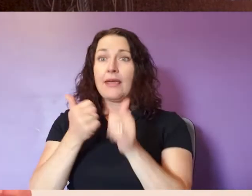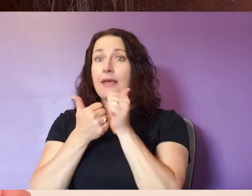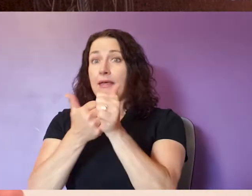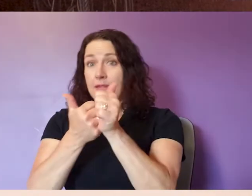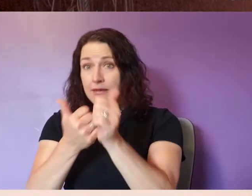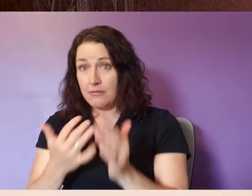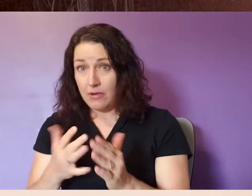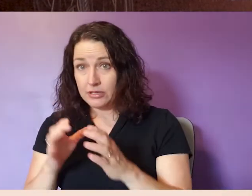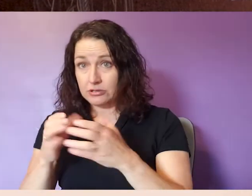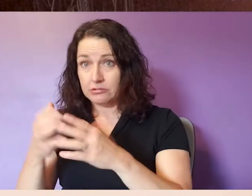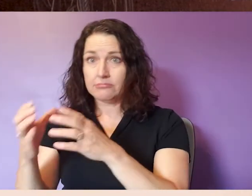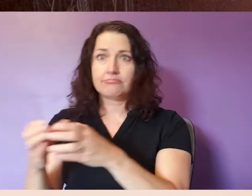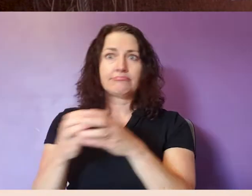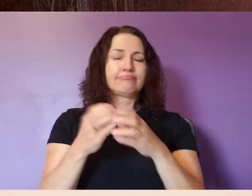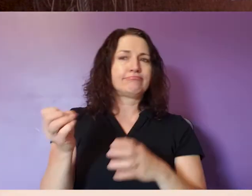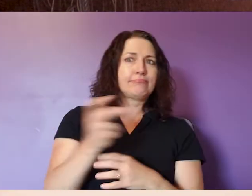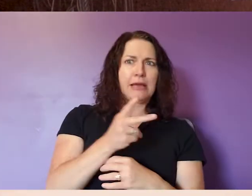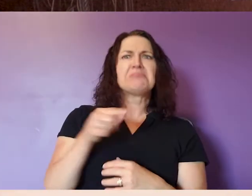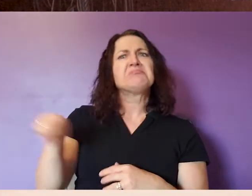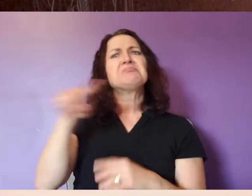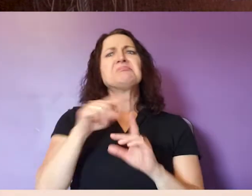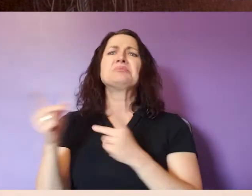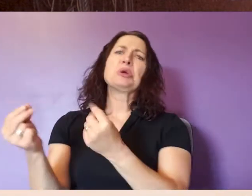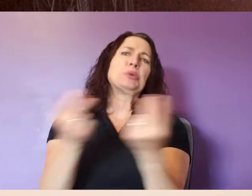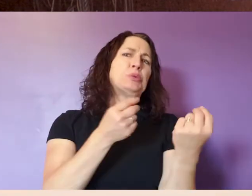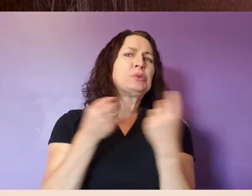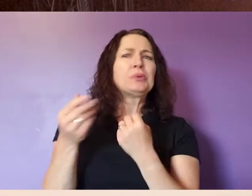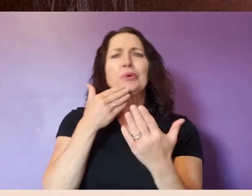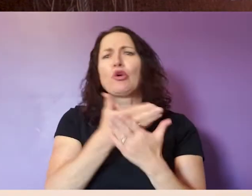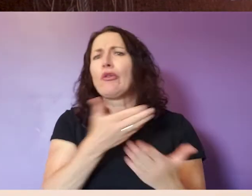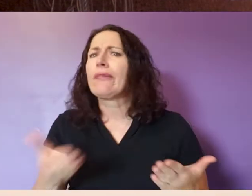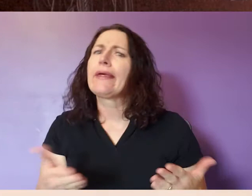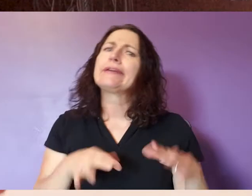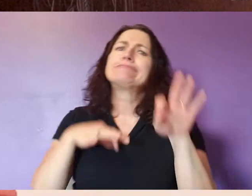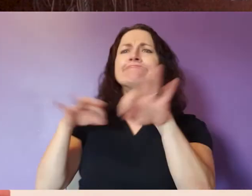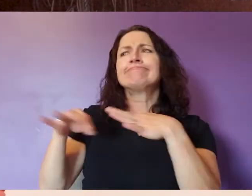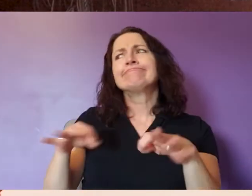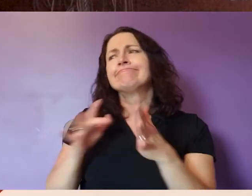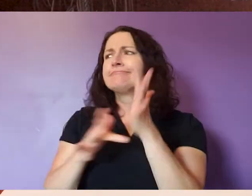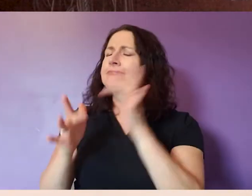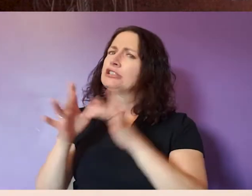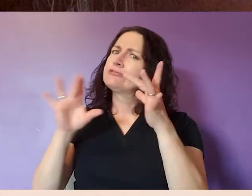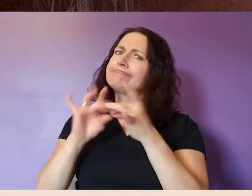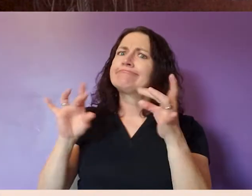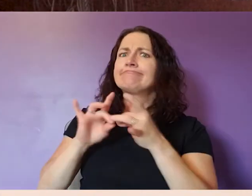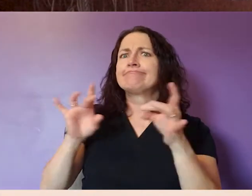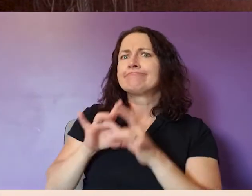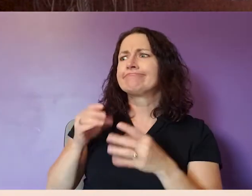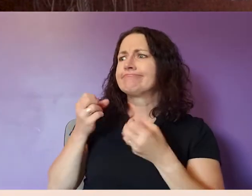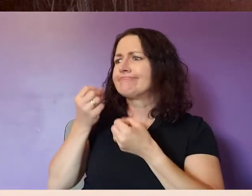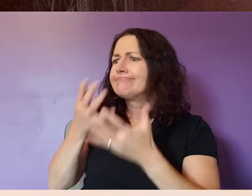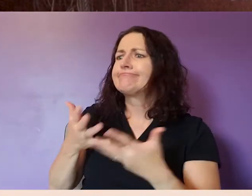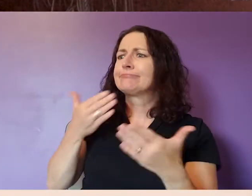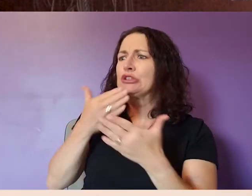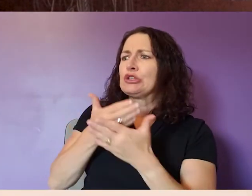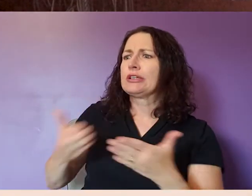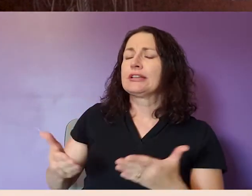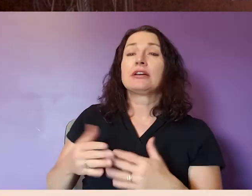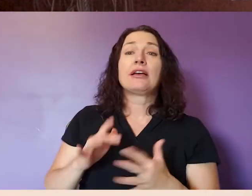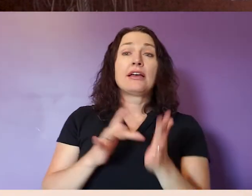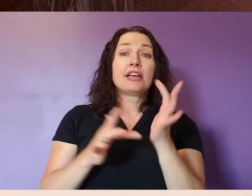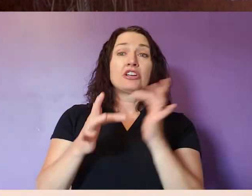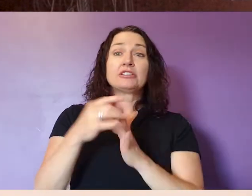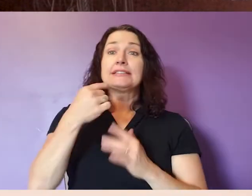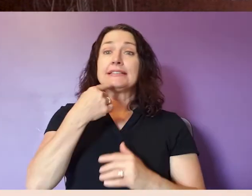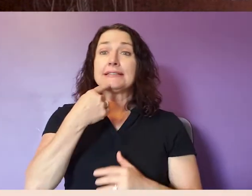back from doing good things they're telling jesus all about the good things they did he said let's go